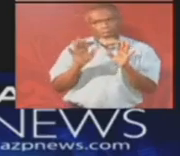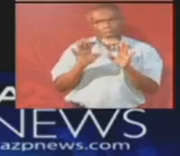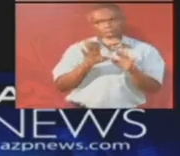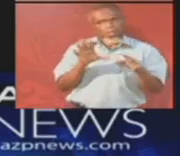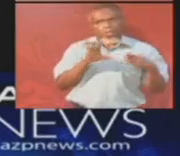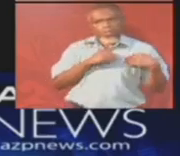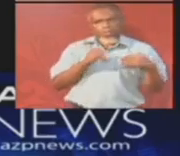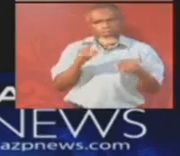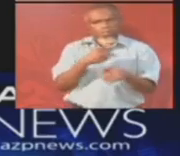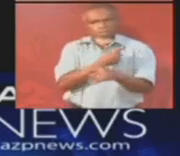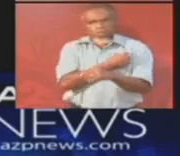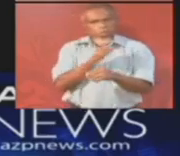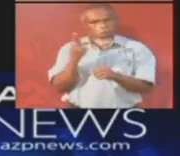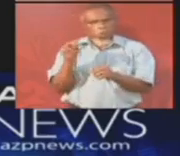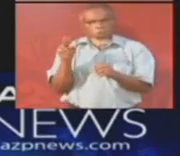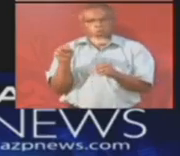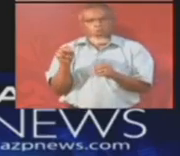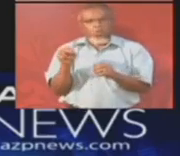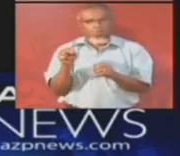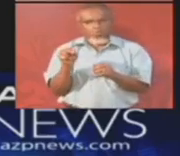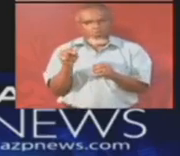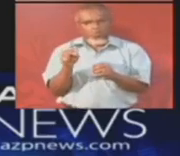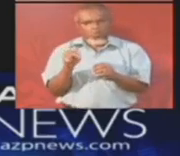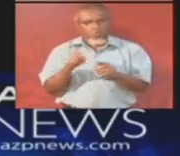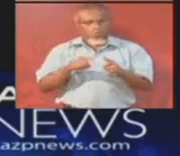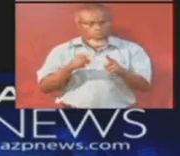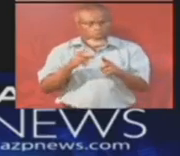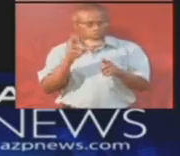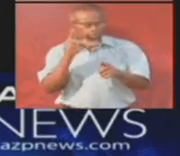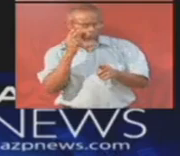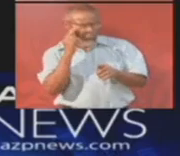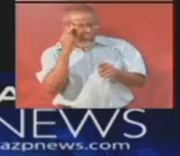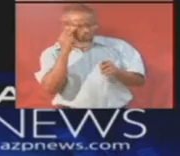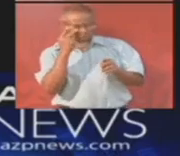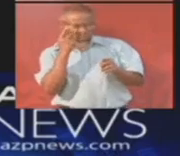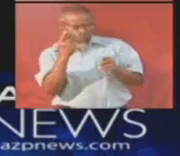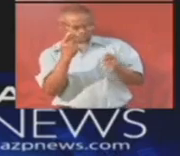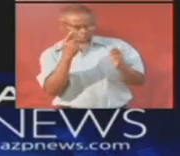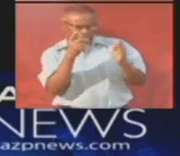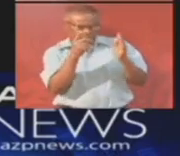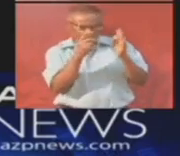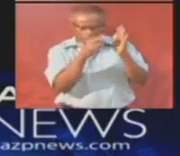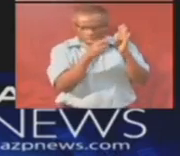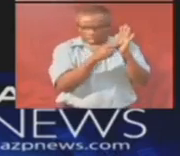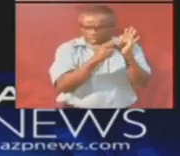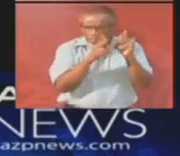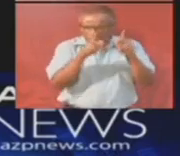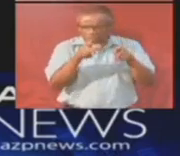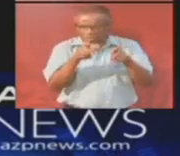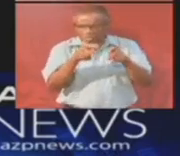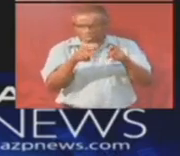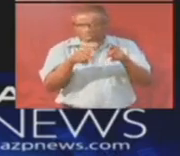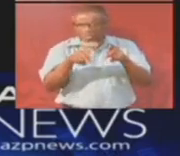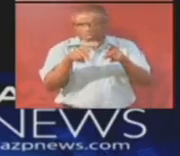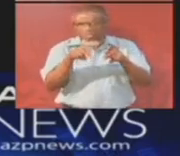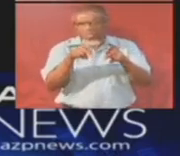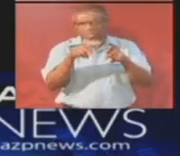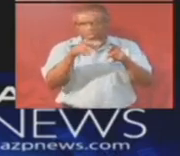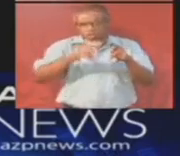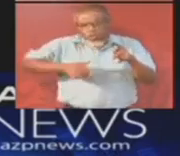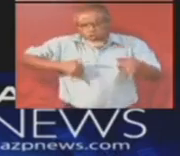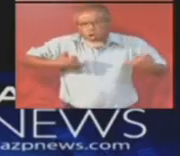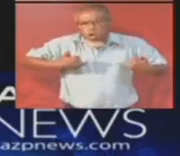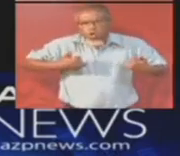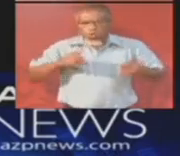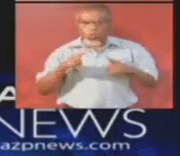have witnessed a lot of young people going and getting the vaccines where the people who really deserved it, who were on the priority list, didn't